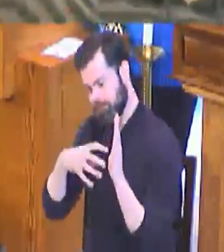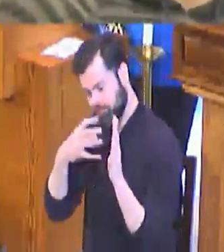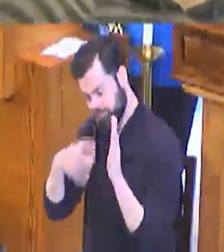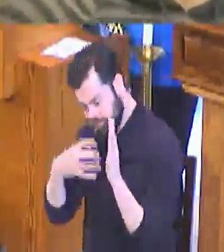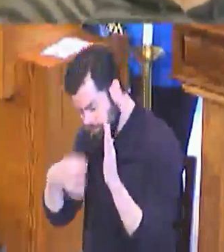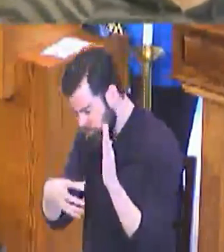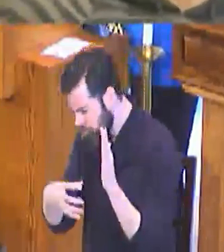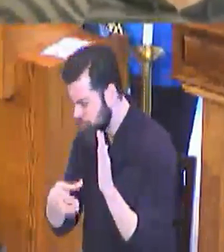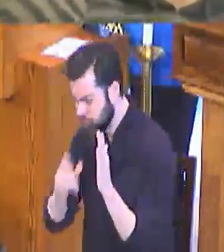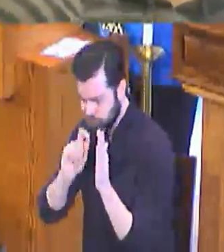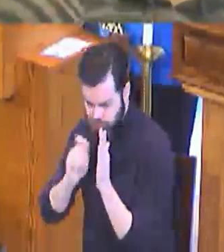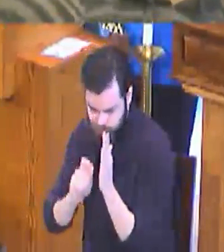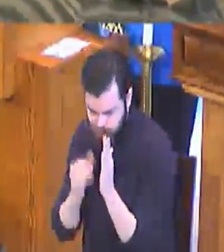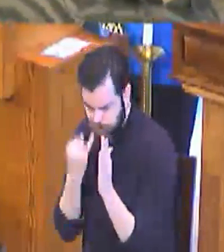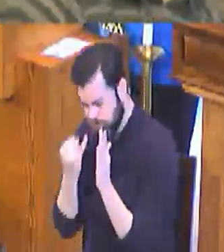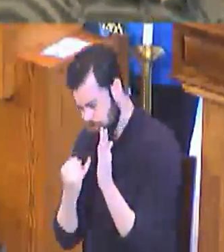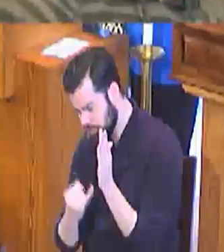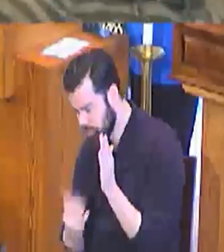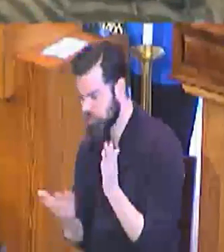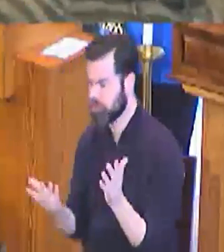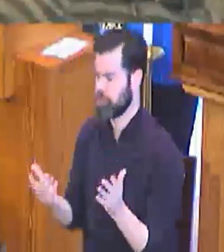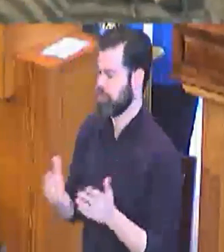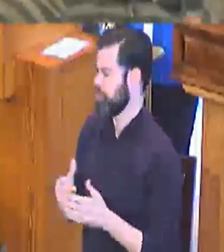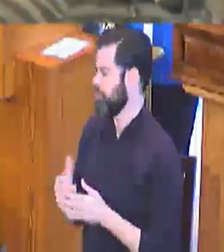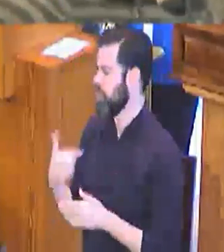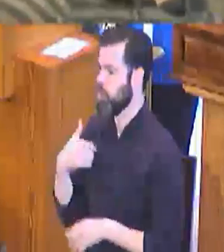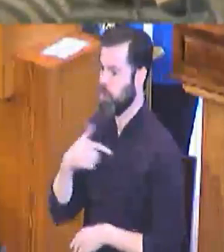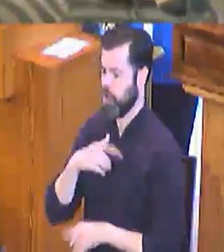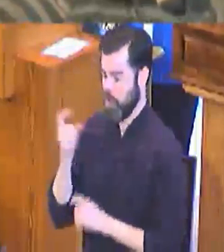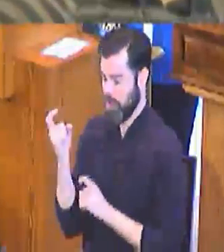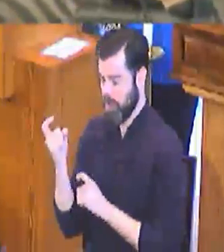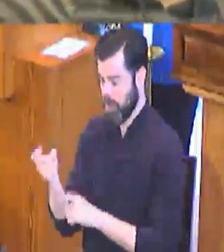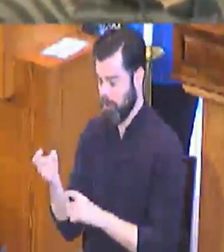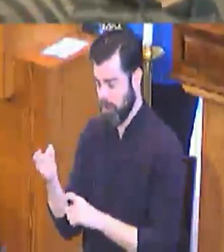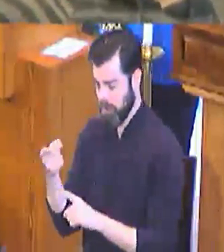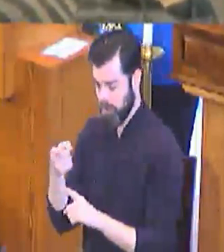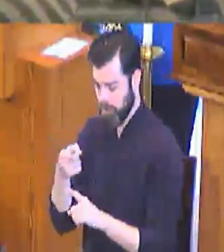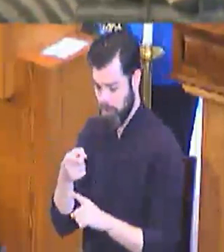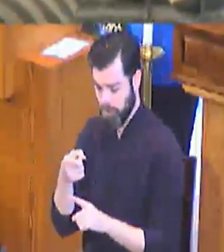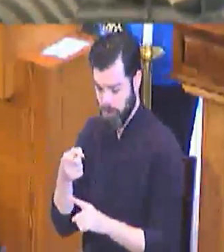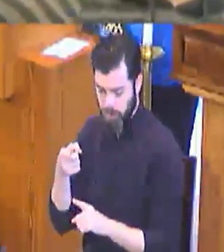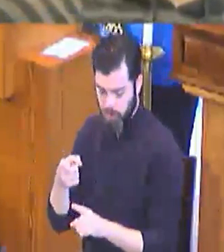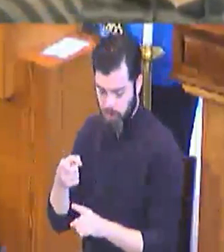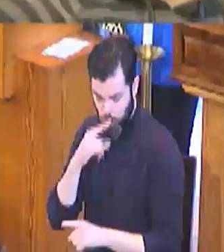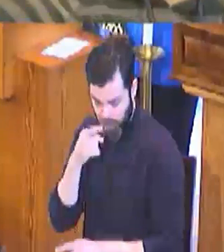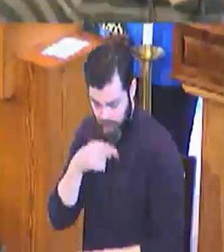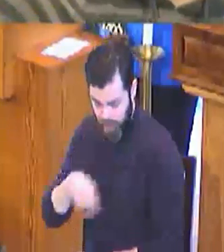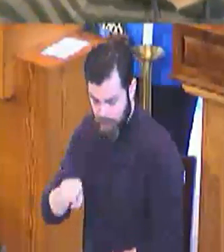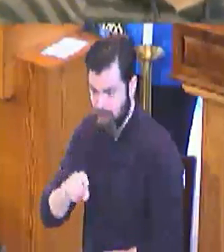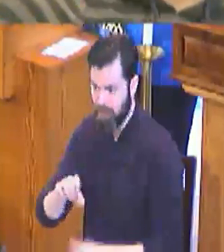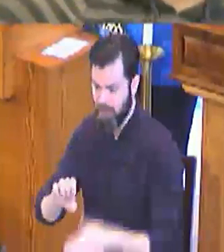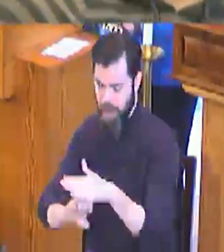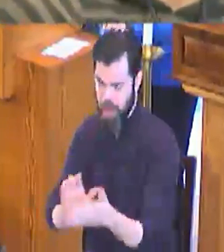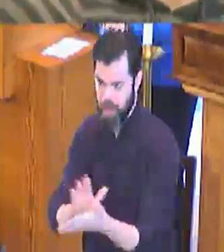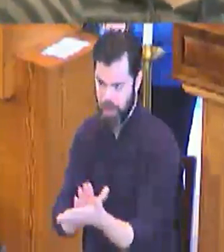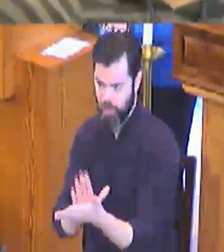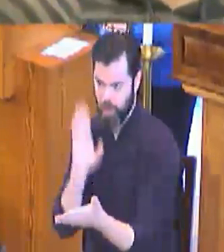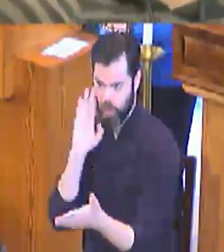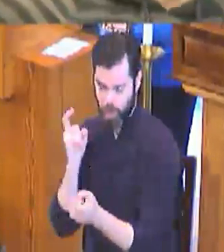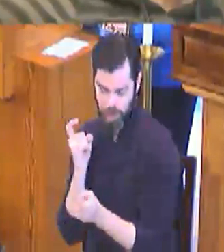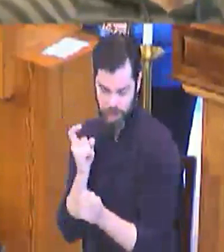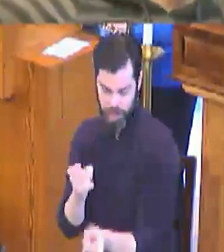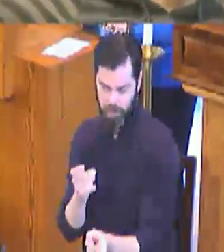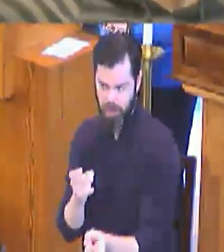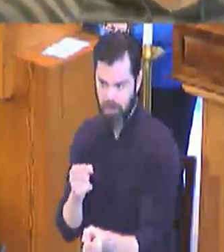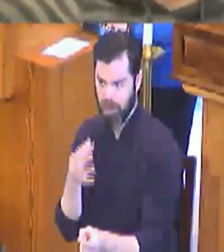stuff, and we're gonna give it to kids at Noble Elementary School, so that's actually a couple blocks